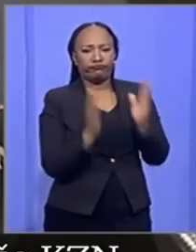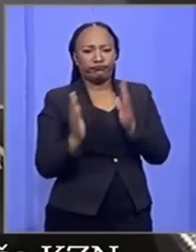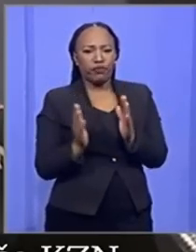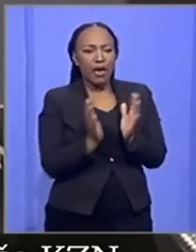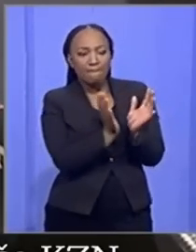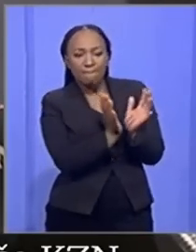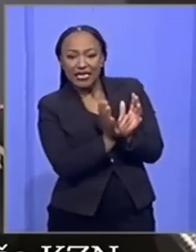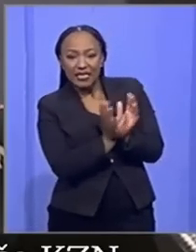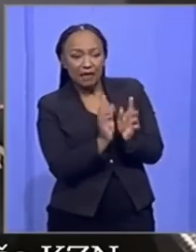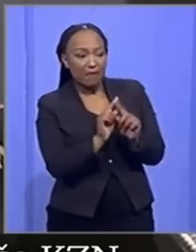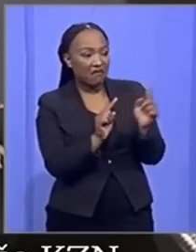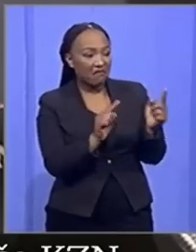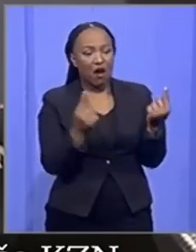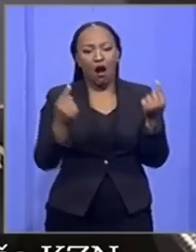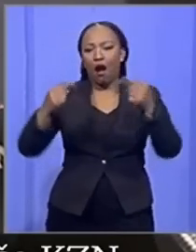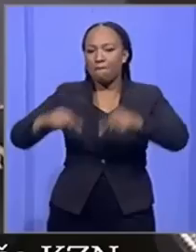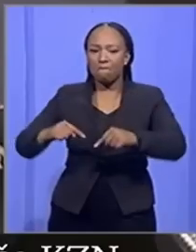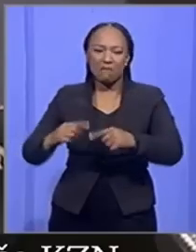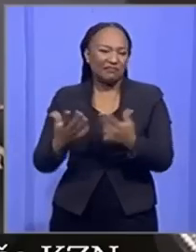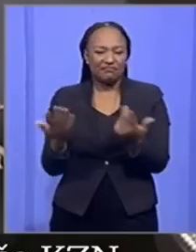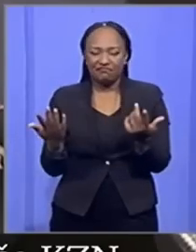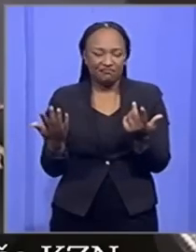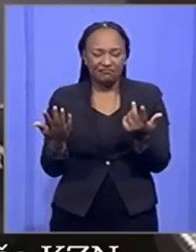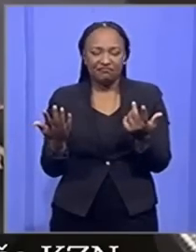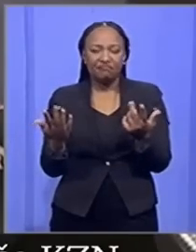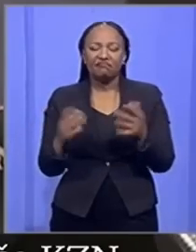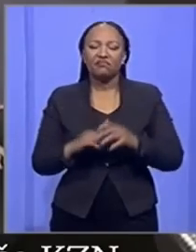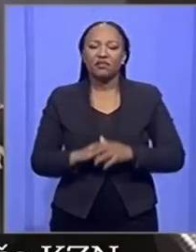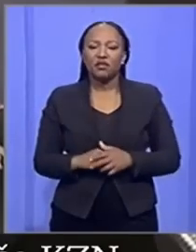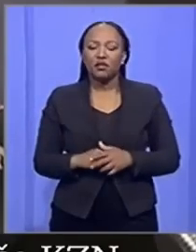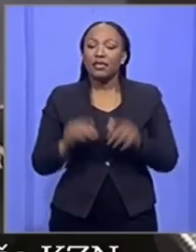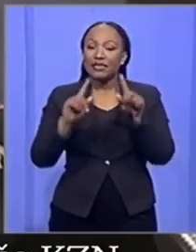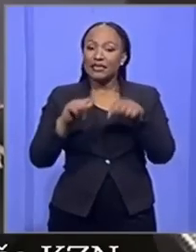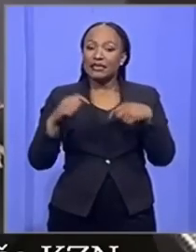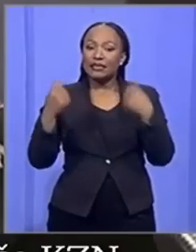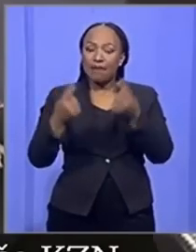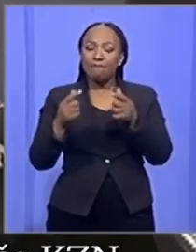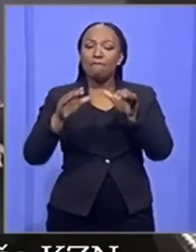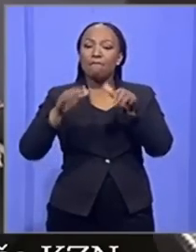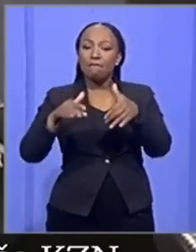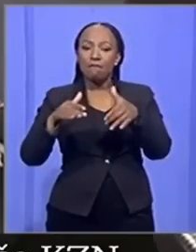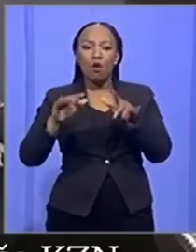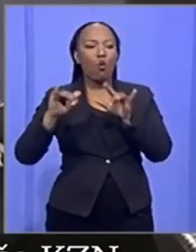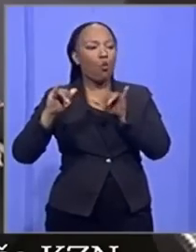meeting. Our delegation waited for some time.